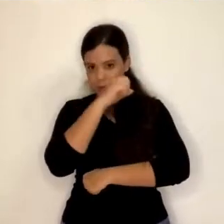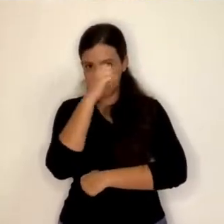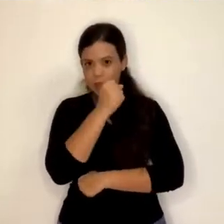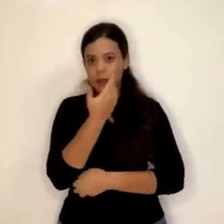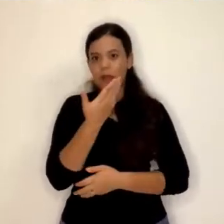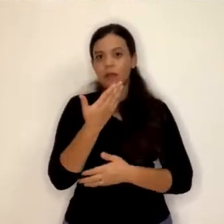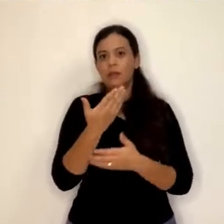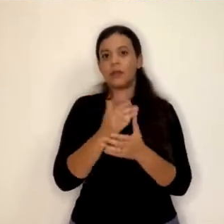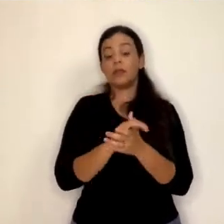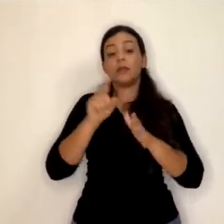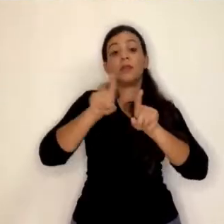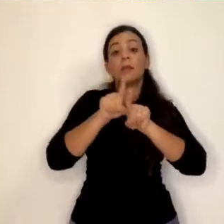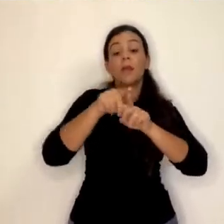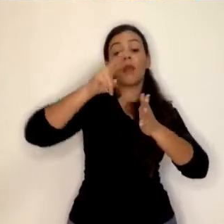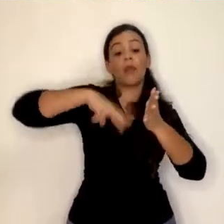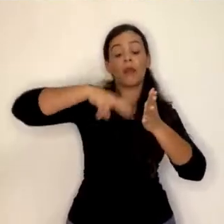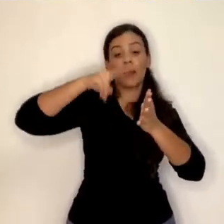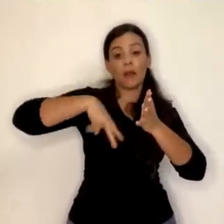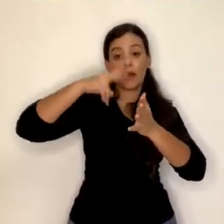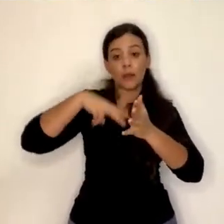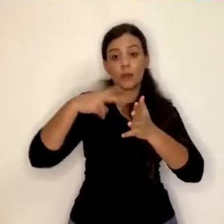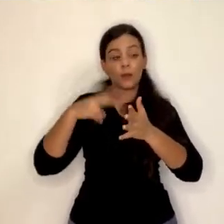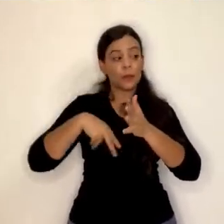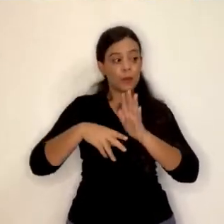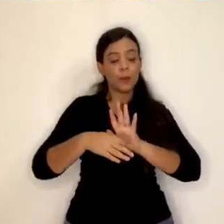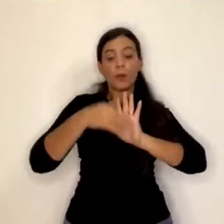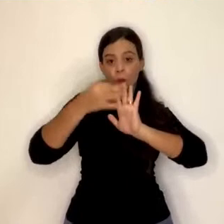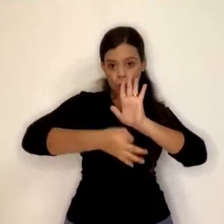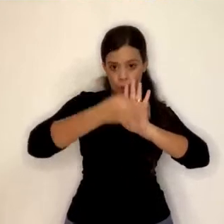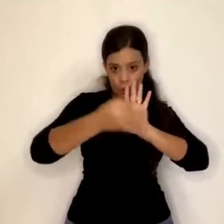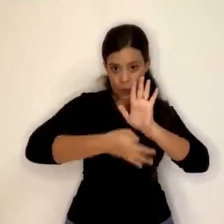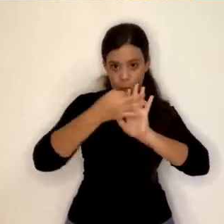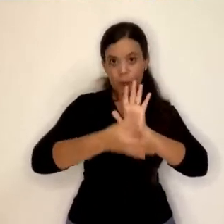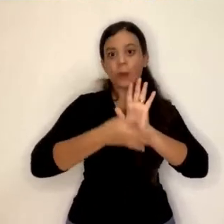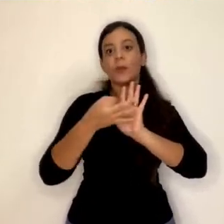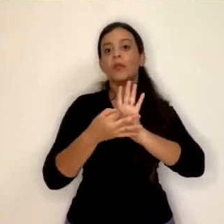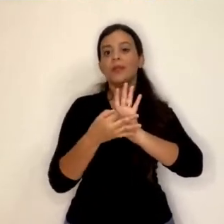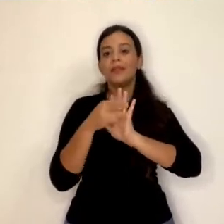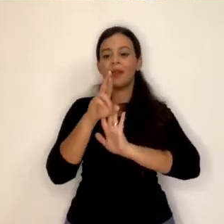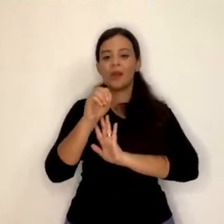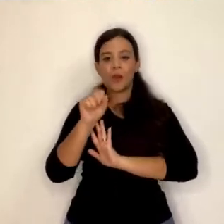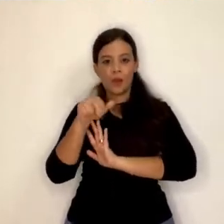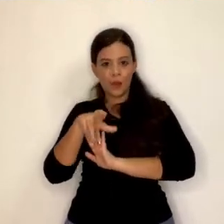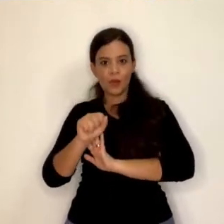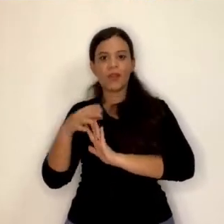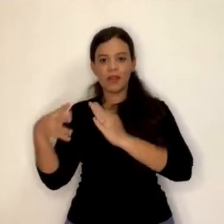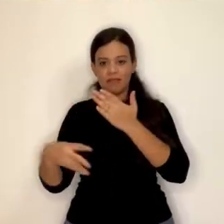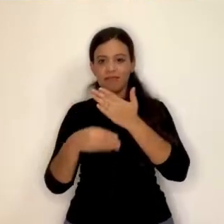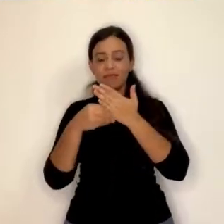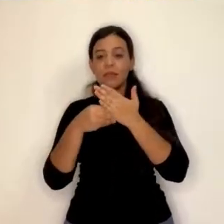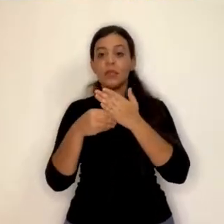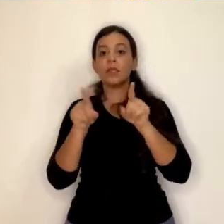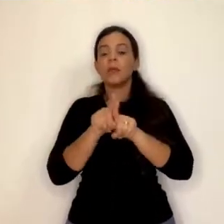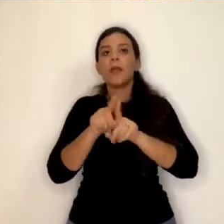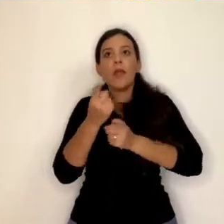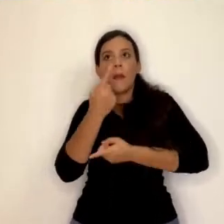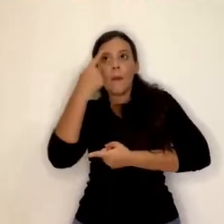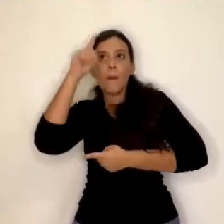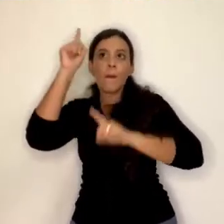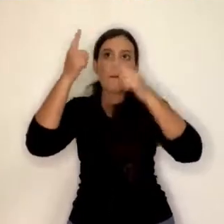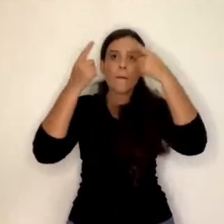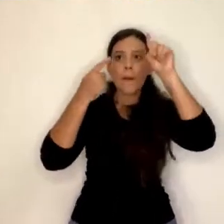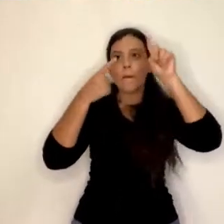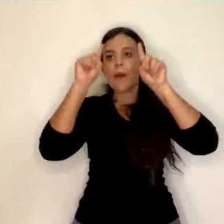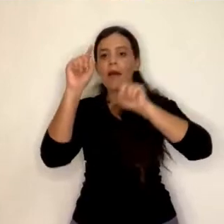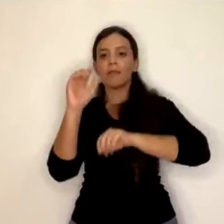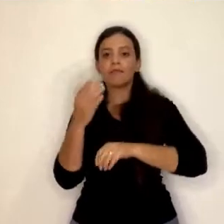developing meaningful learning, critical readings of the world, as Rosana has stated, accessing